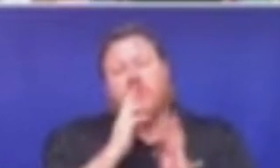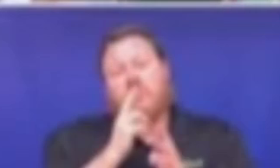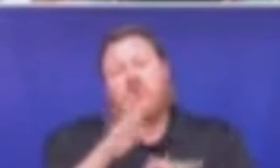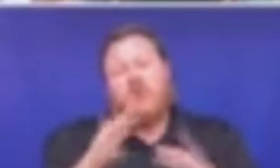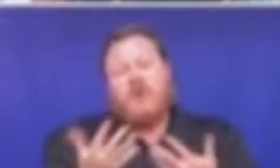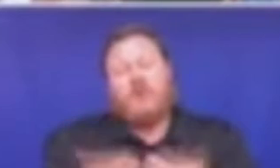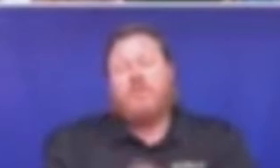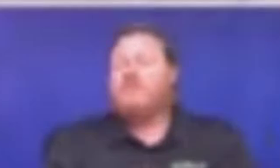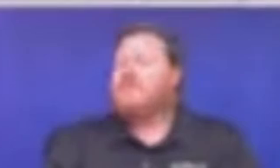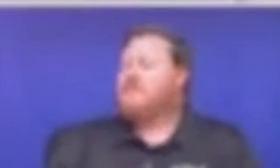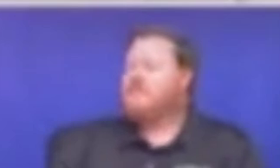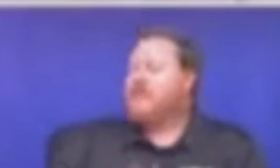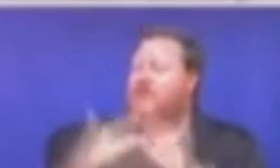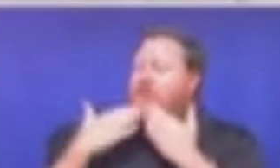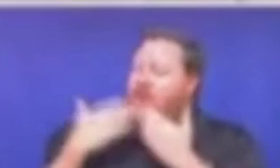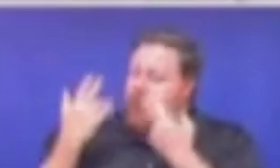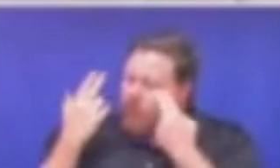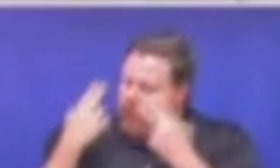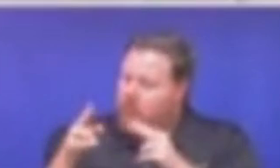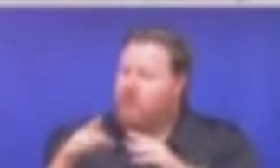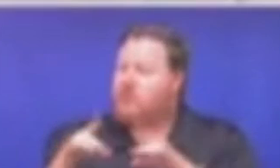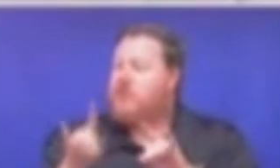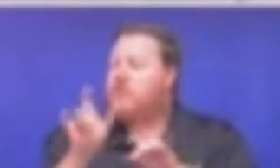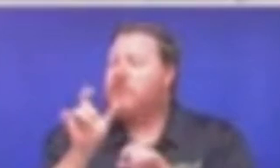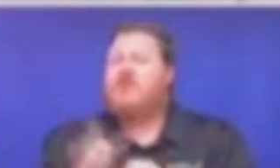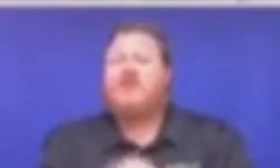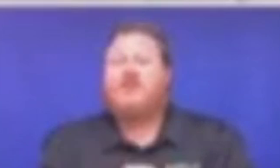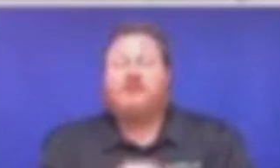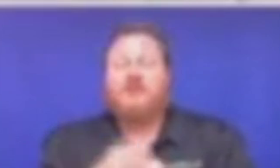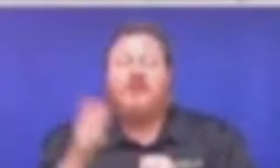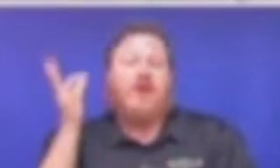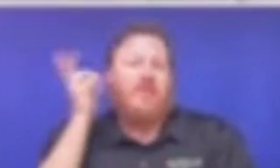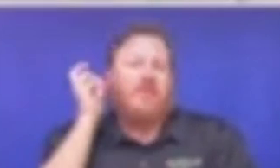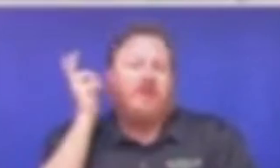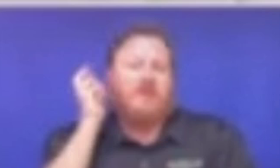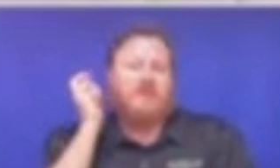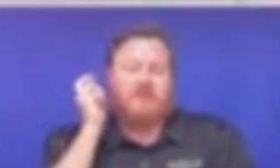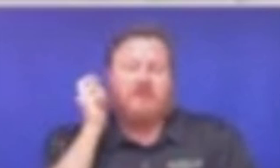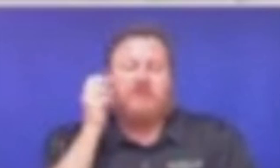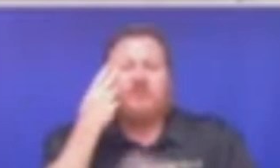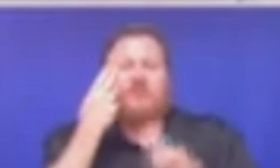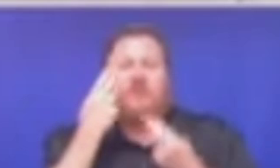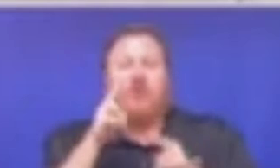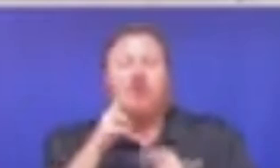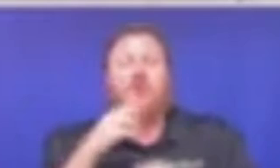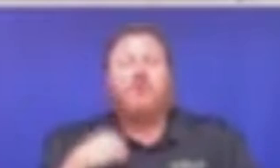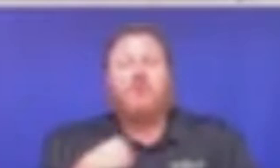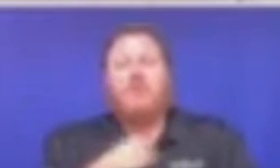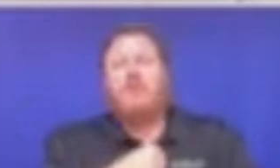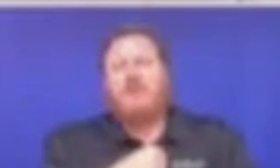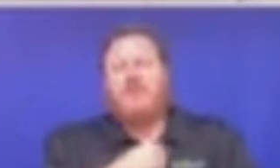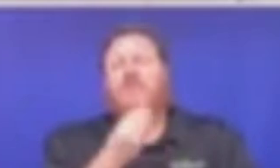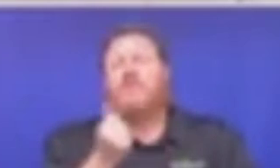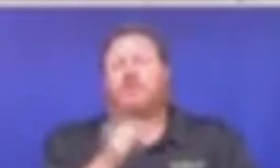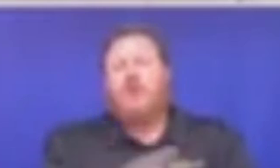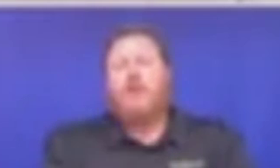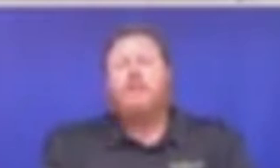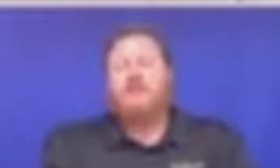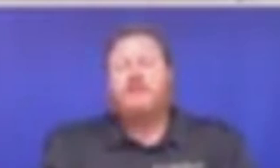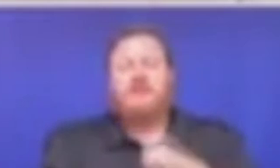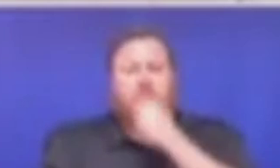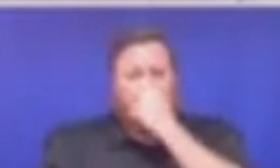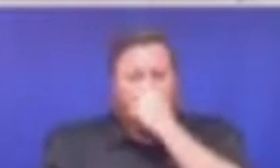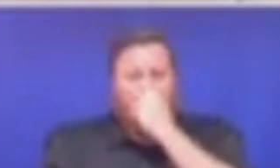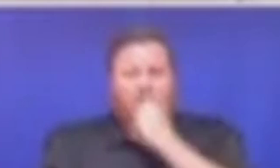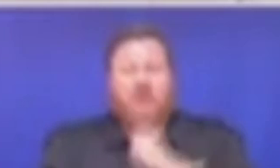Thank you, Honorable Chairperson. I've listened to the Honorable Member a few times, and one thing